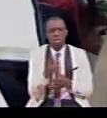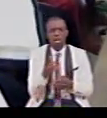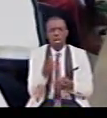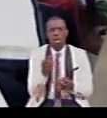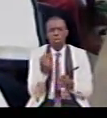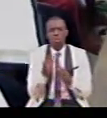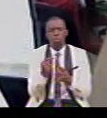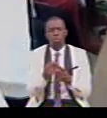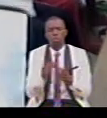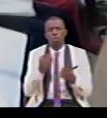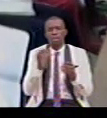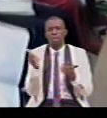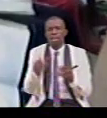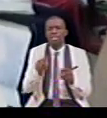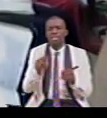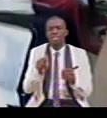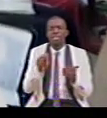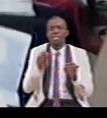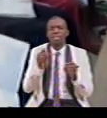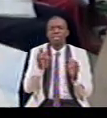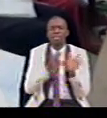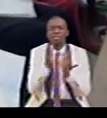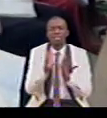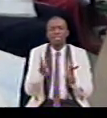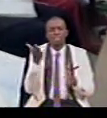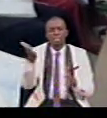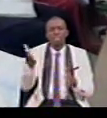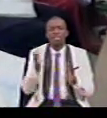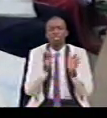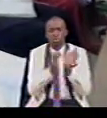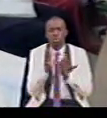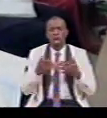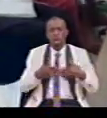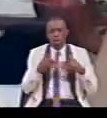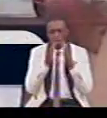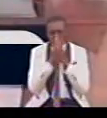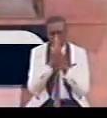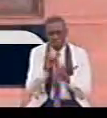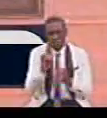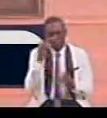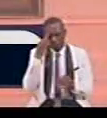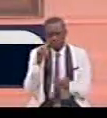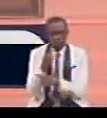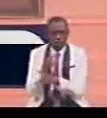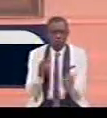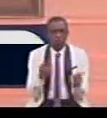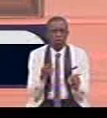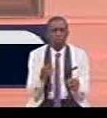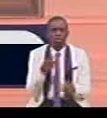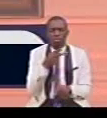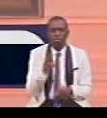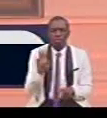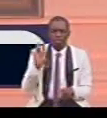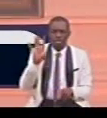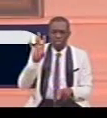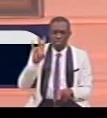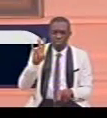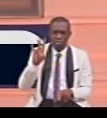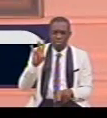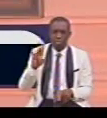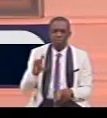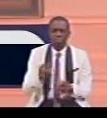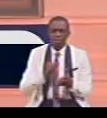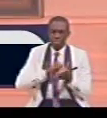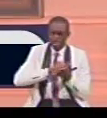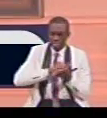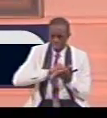Lord he prayed for you I said they prayed for you it was the prayer was the prayer verse 17 sanctify them through thy truth